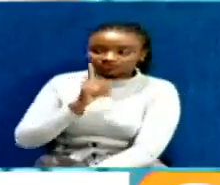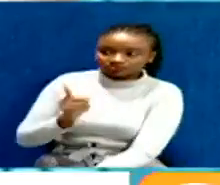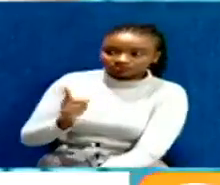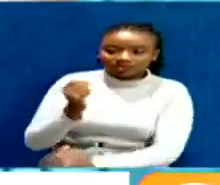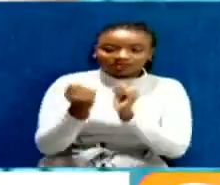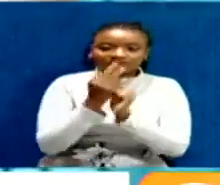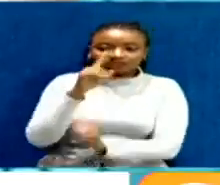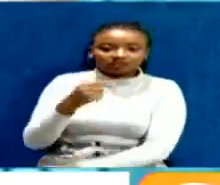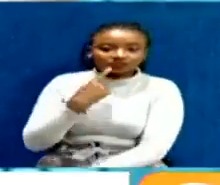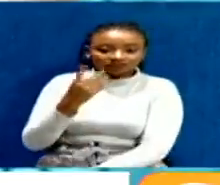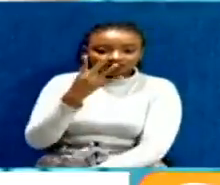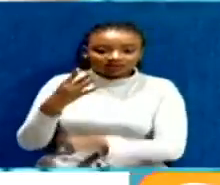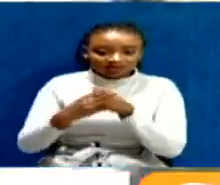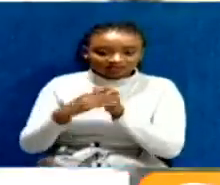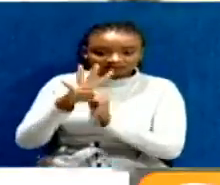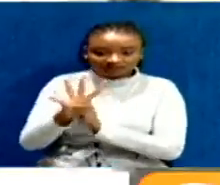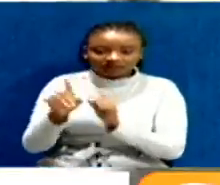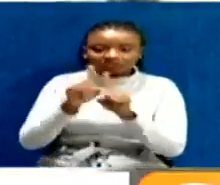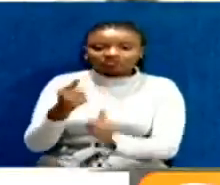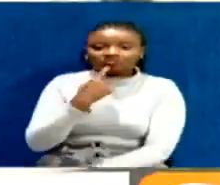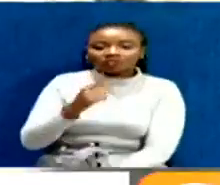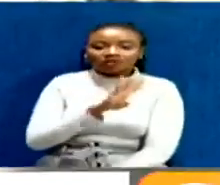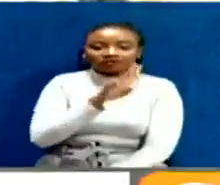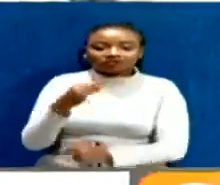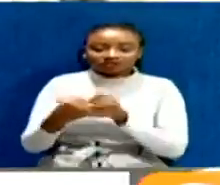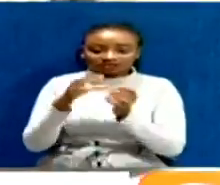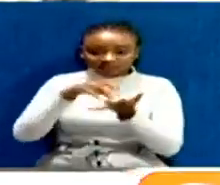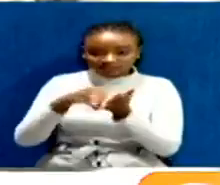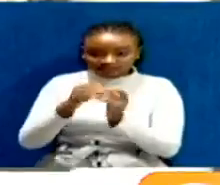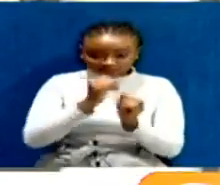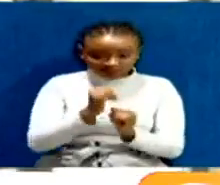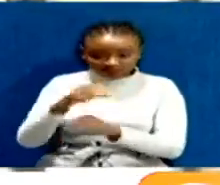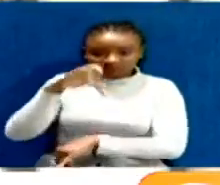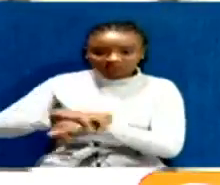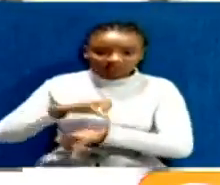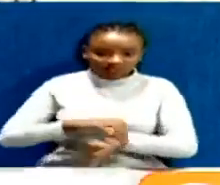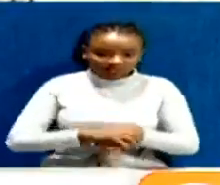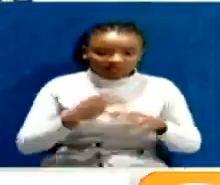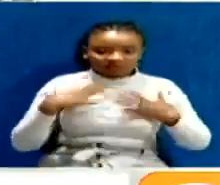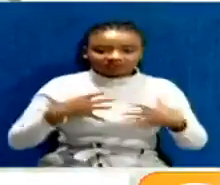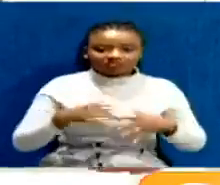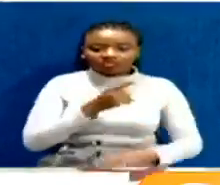13,194 have received the second dose of the vaccine. 148 new cases were also recorded out